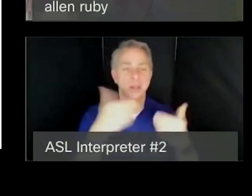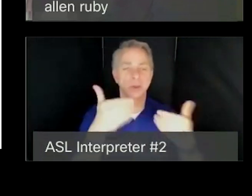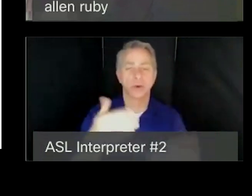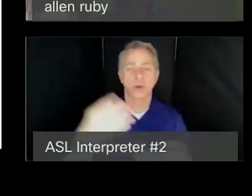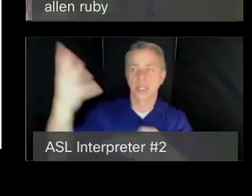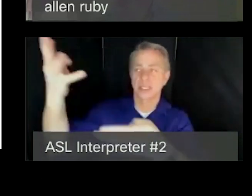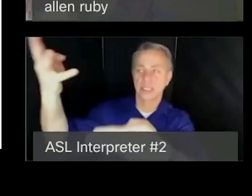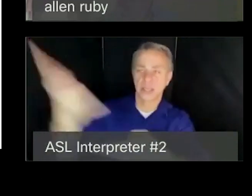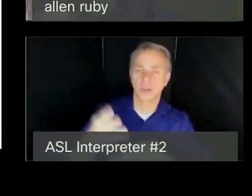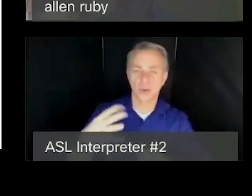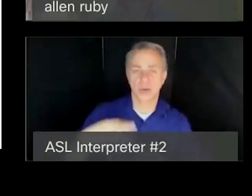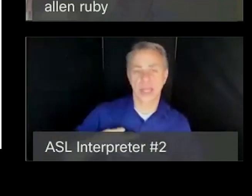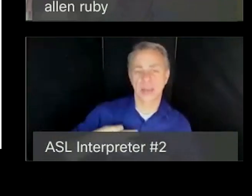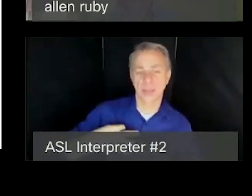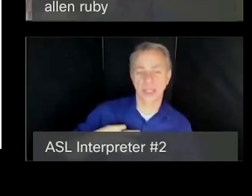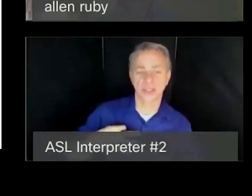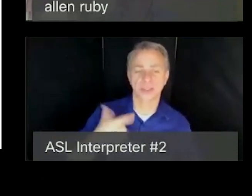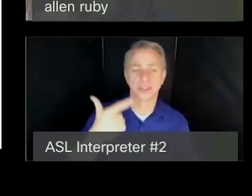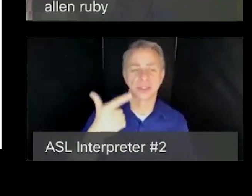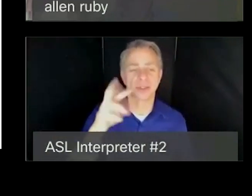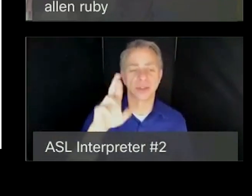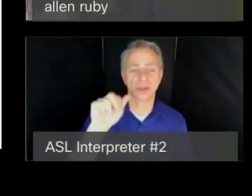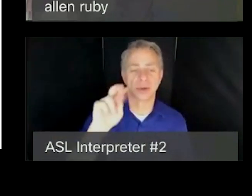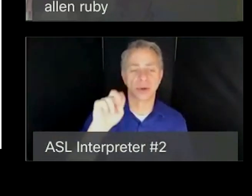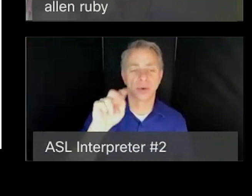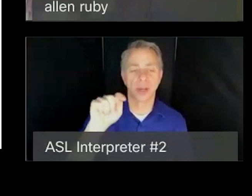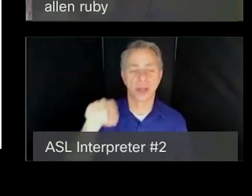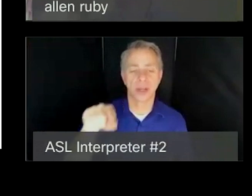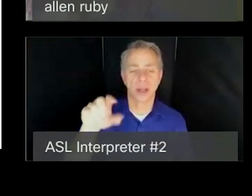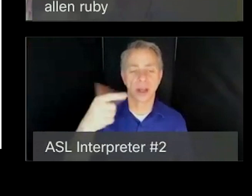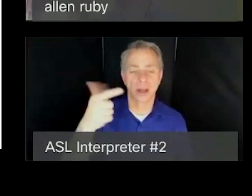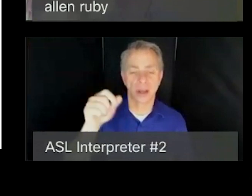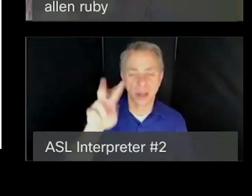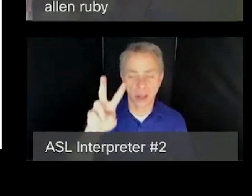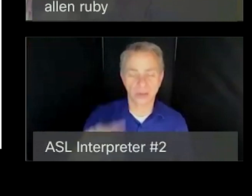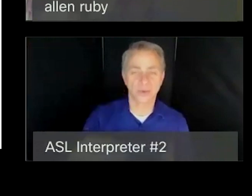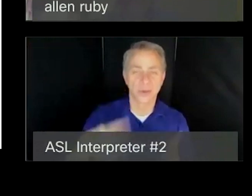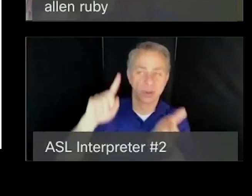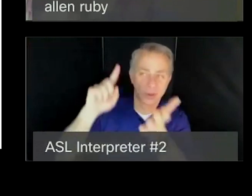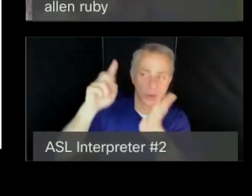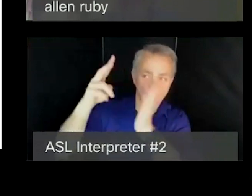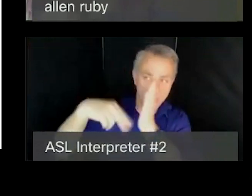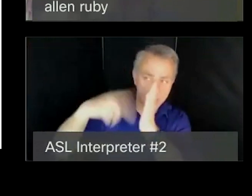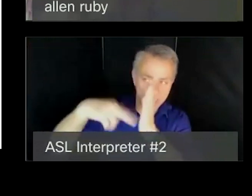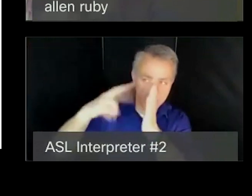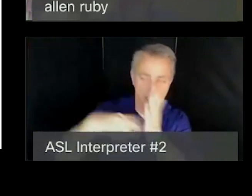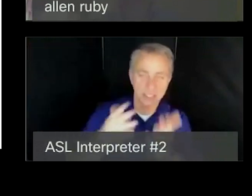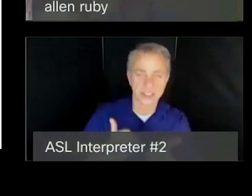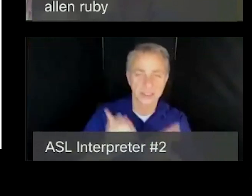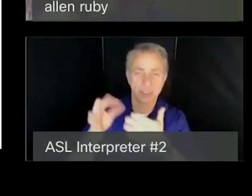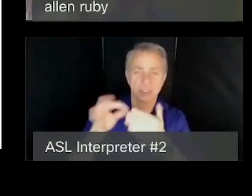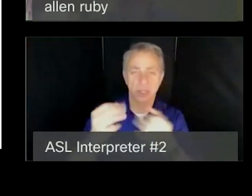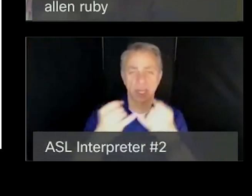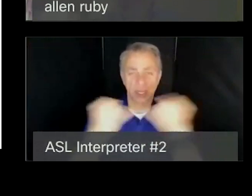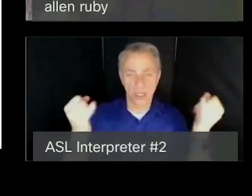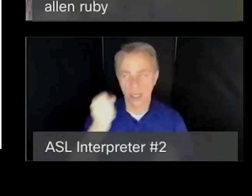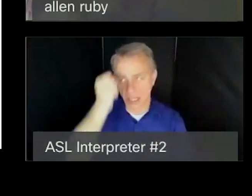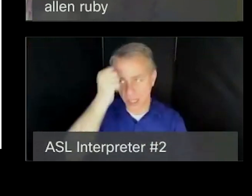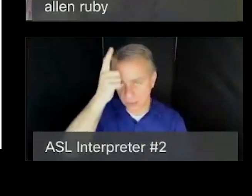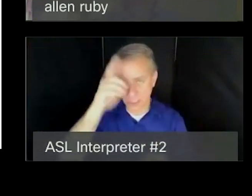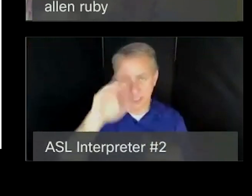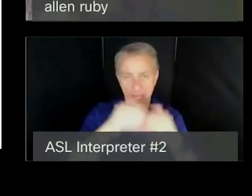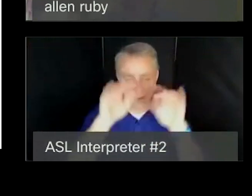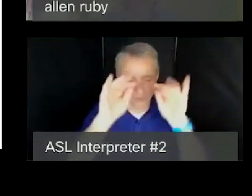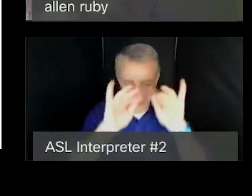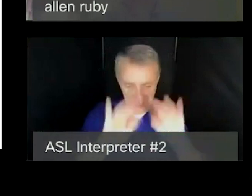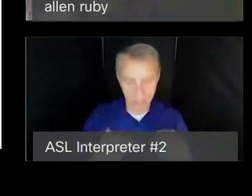grants.gov, and that you review the application submission guide so you know what needs to be included and how to